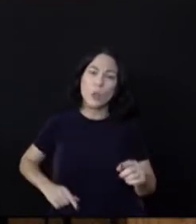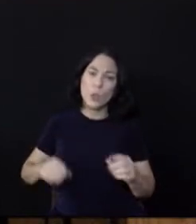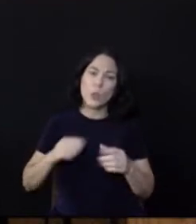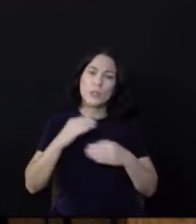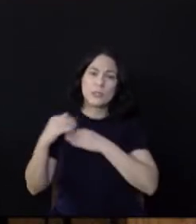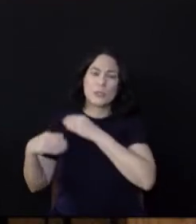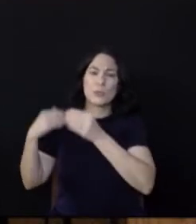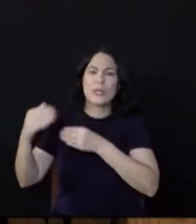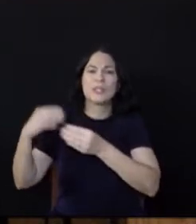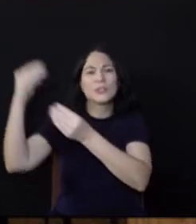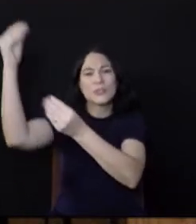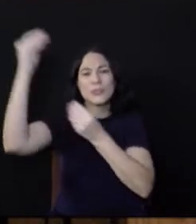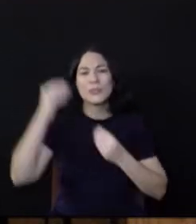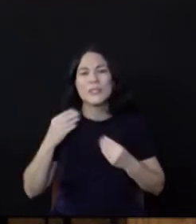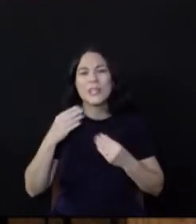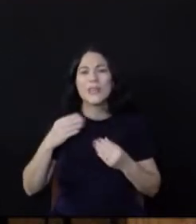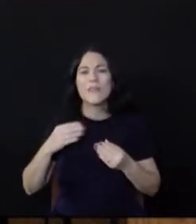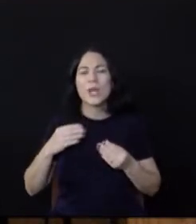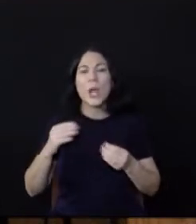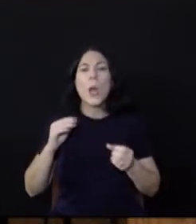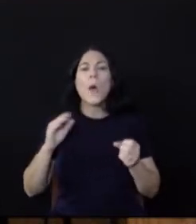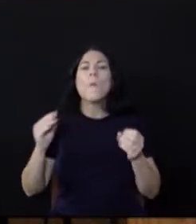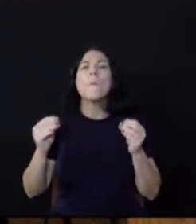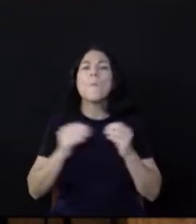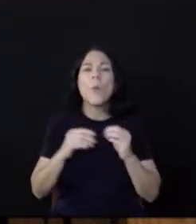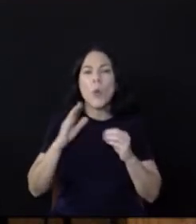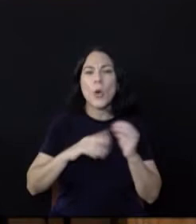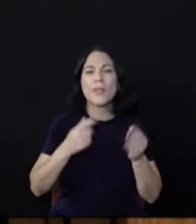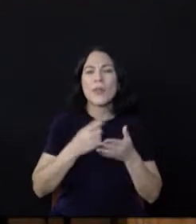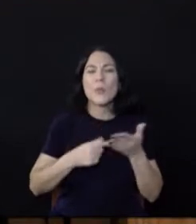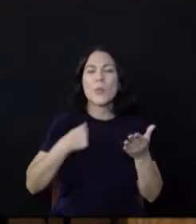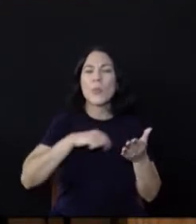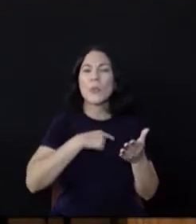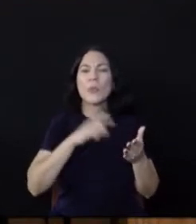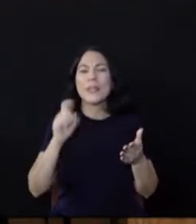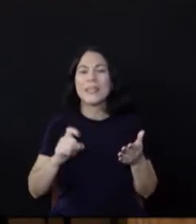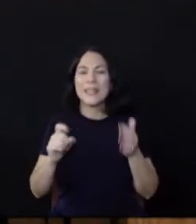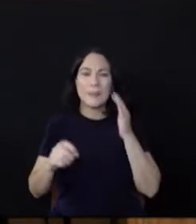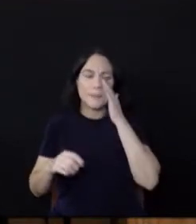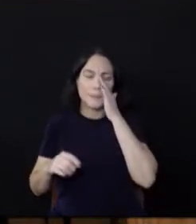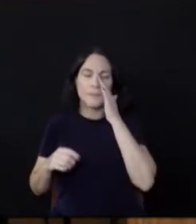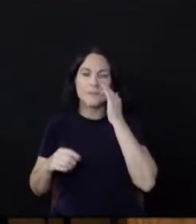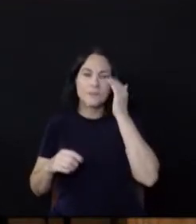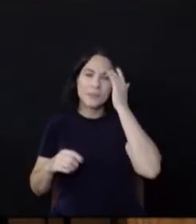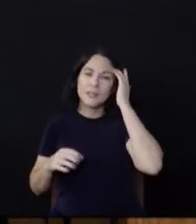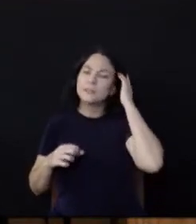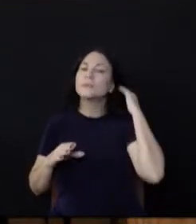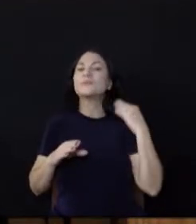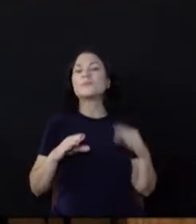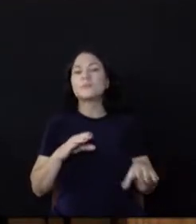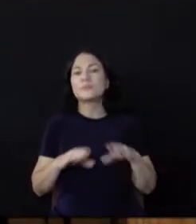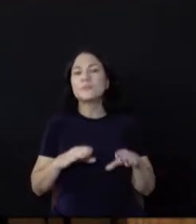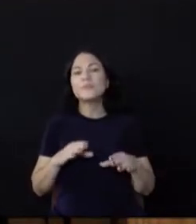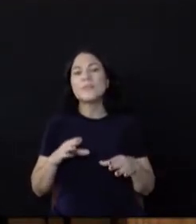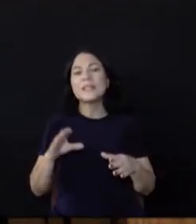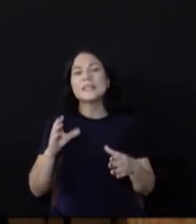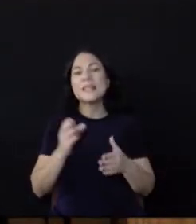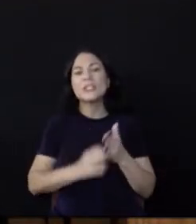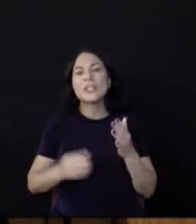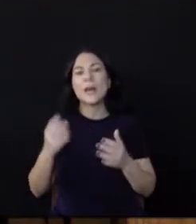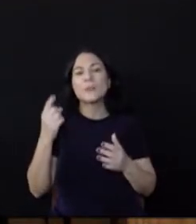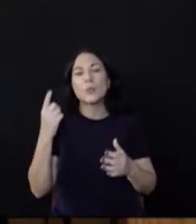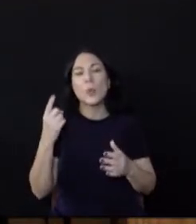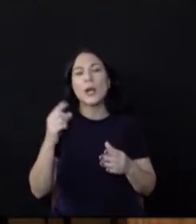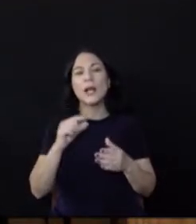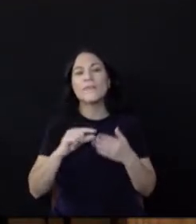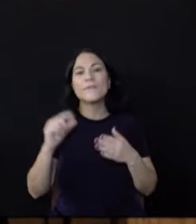and abundantly what we need. And so remember what Jesus did. Back to Acts chapter 1, verse 3. What did he do? He